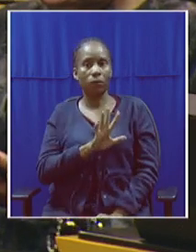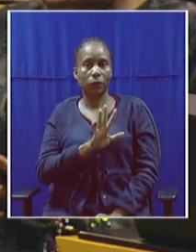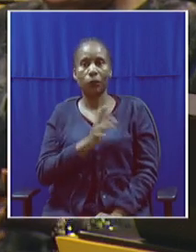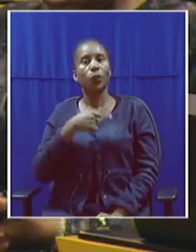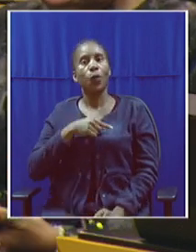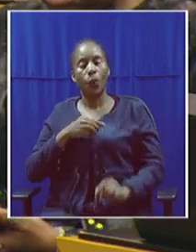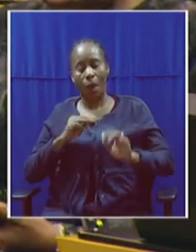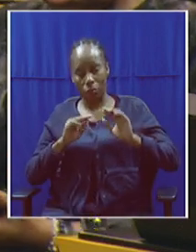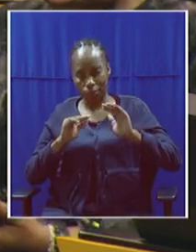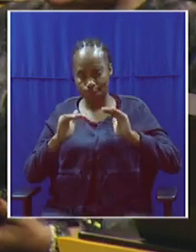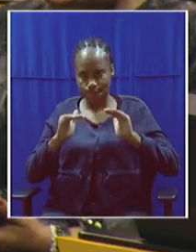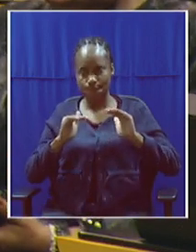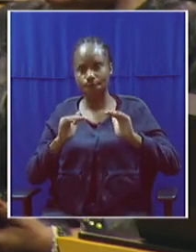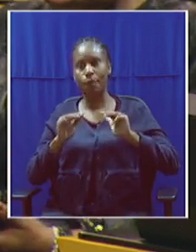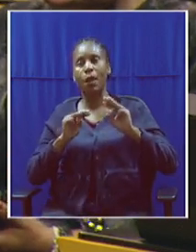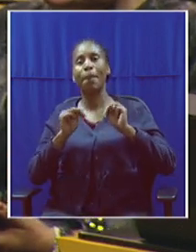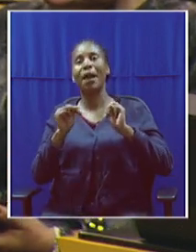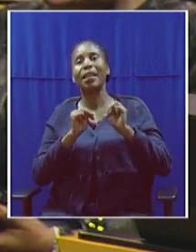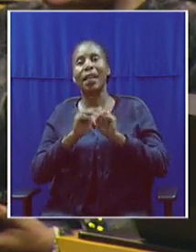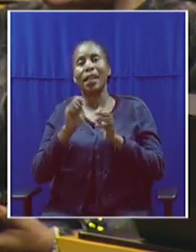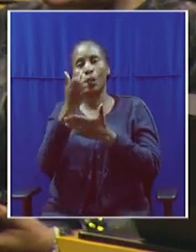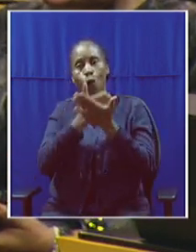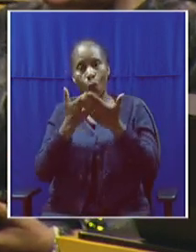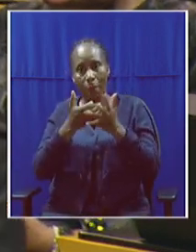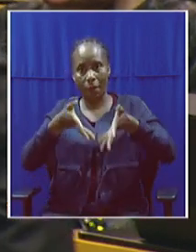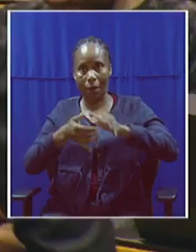managing an economy of the